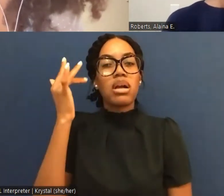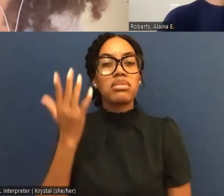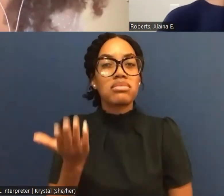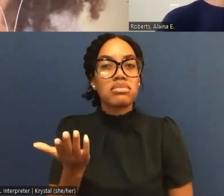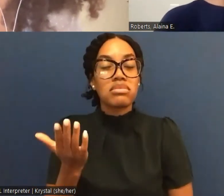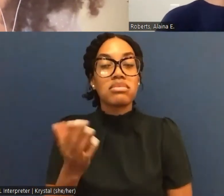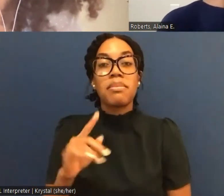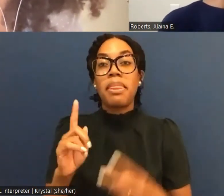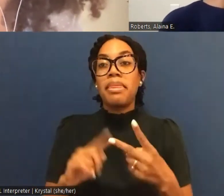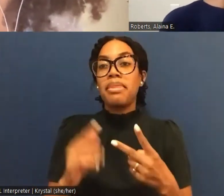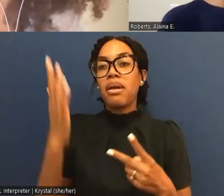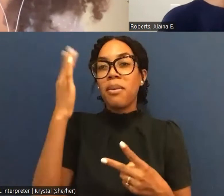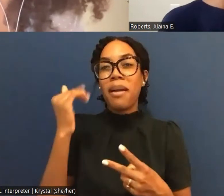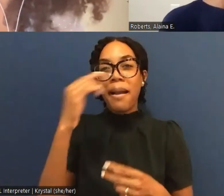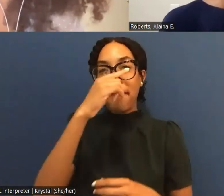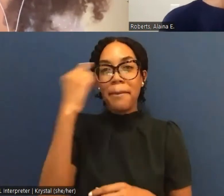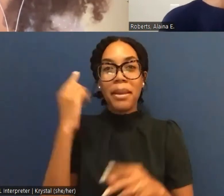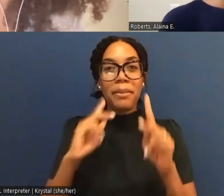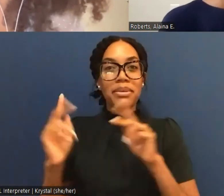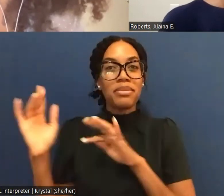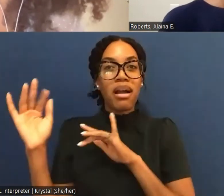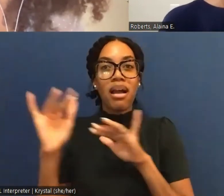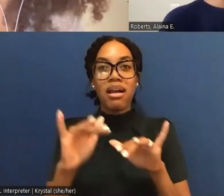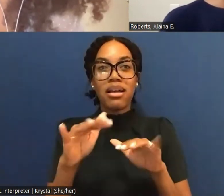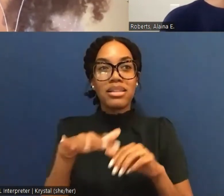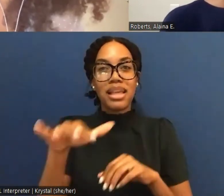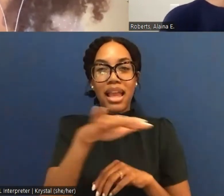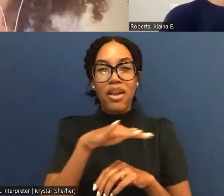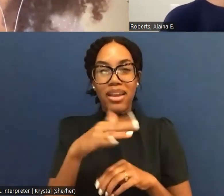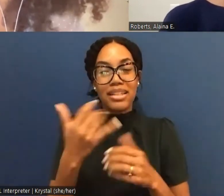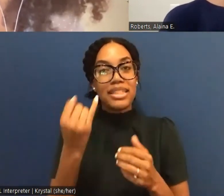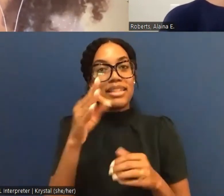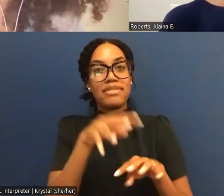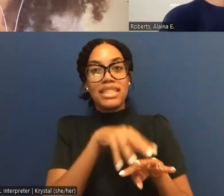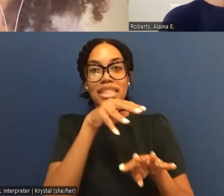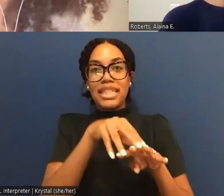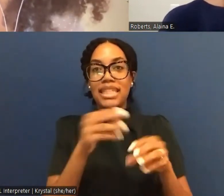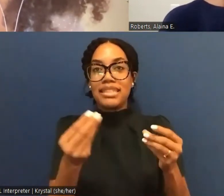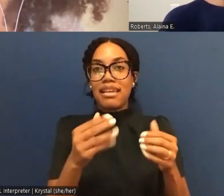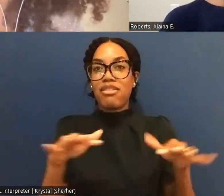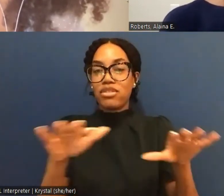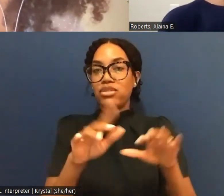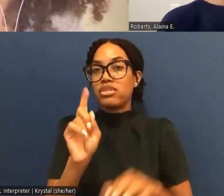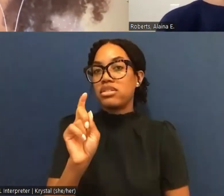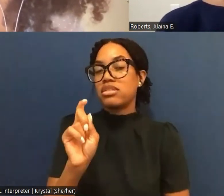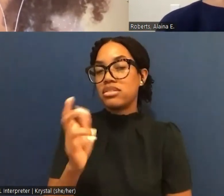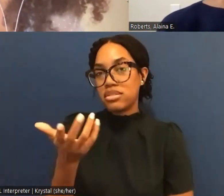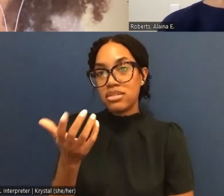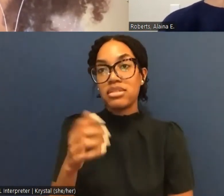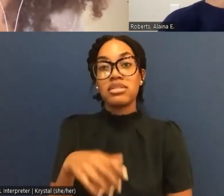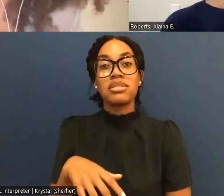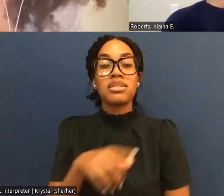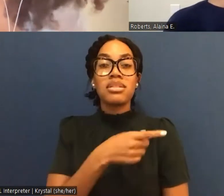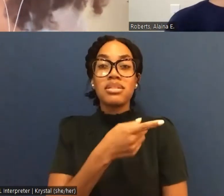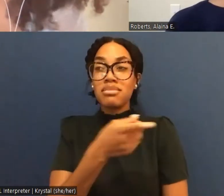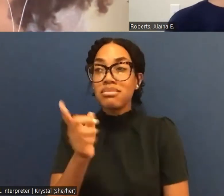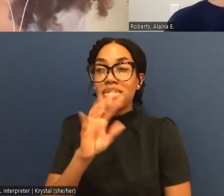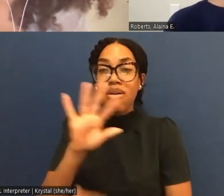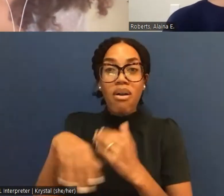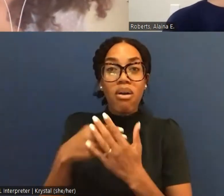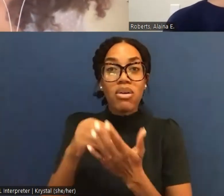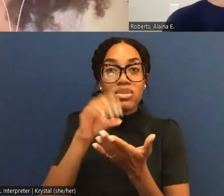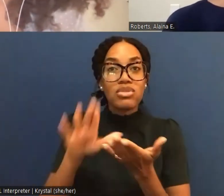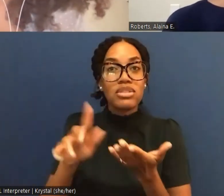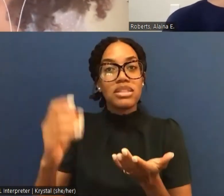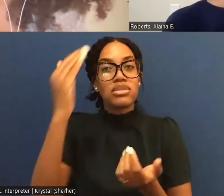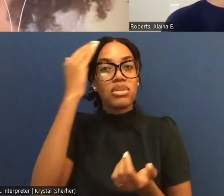people coming to Oklahoma and Indian territory? All students need to learn about Native American dispossession, the way slavery was